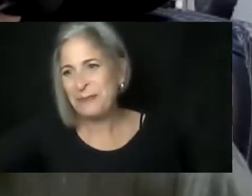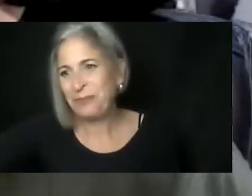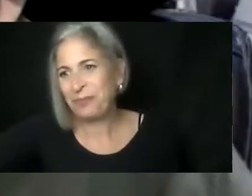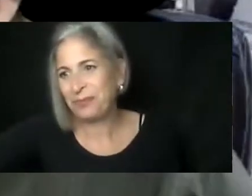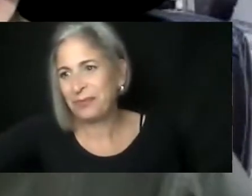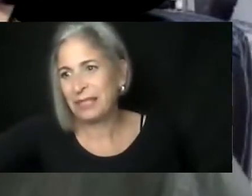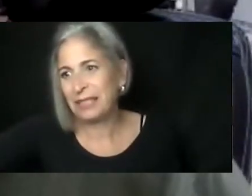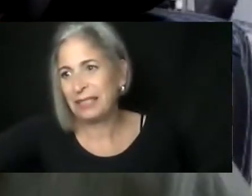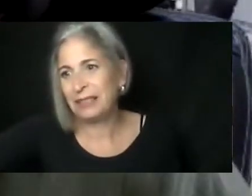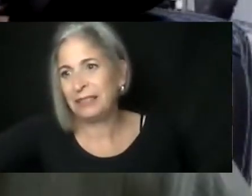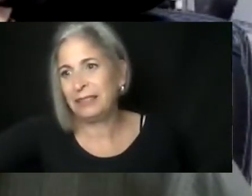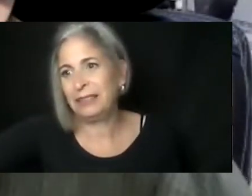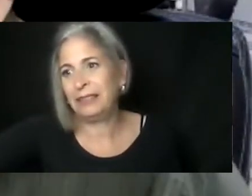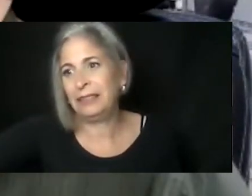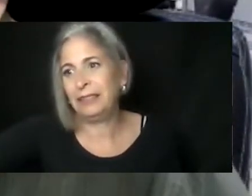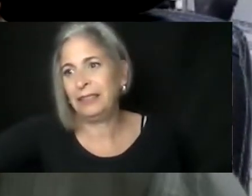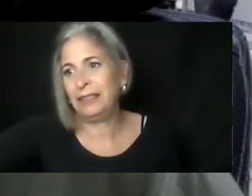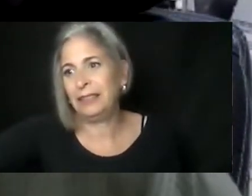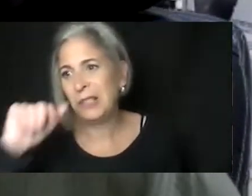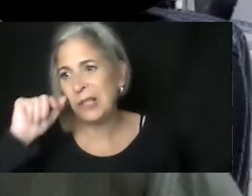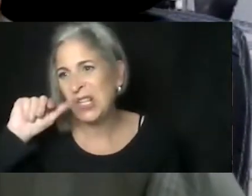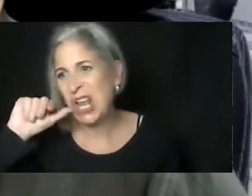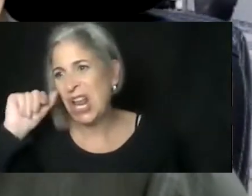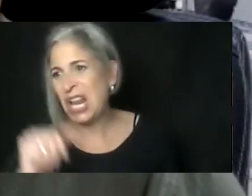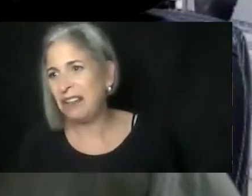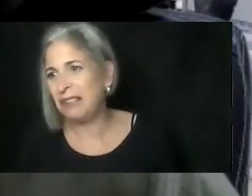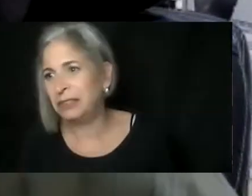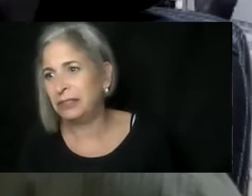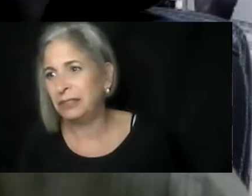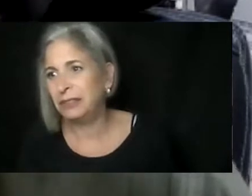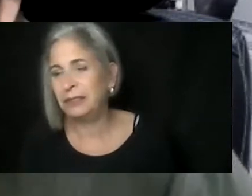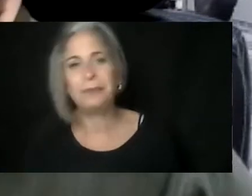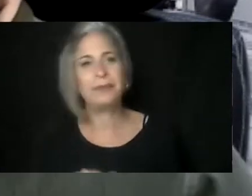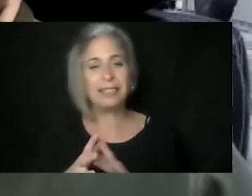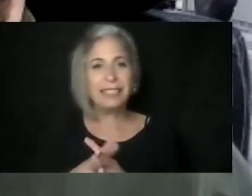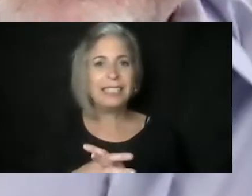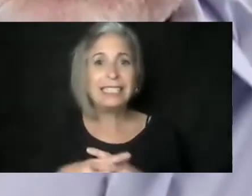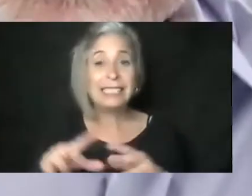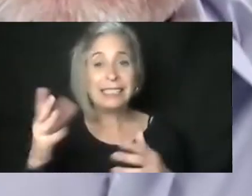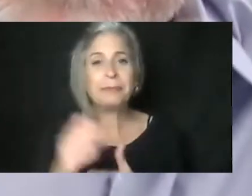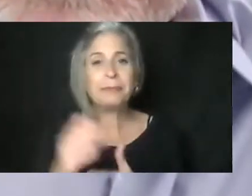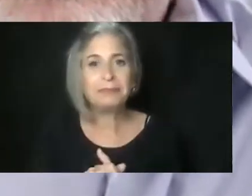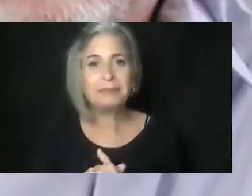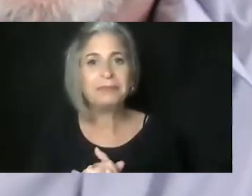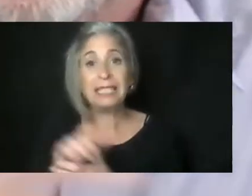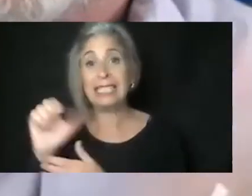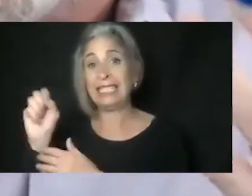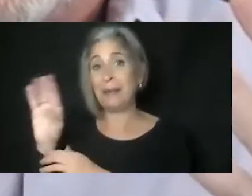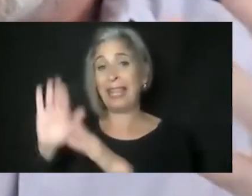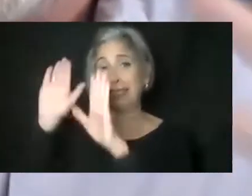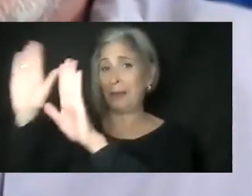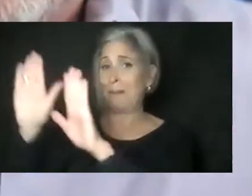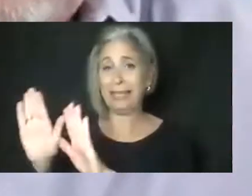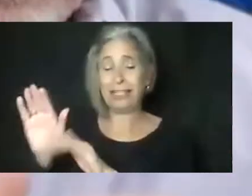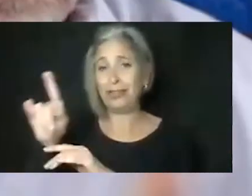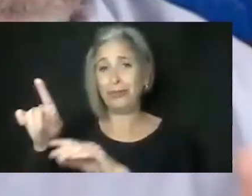messages will only be in my headset as opposed to broadcast out to the entire world. Well, Sam, that's amazing. Like that